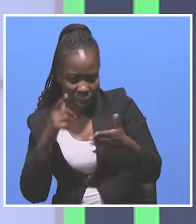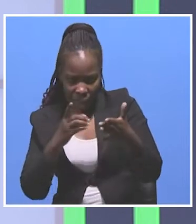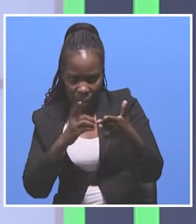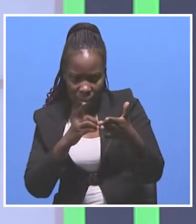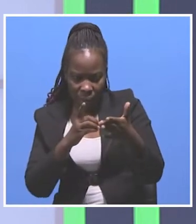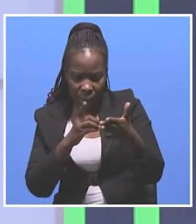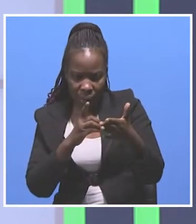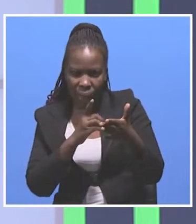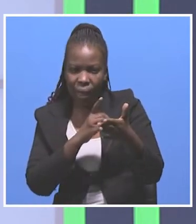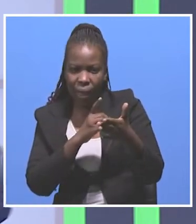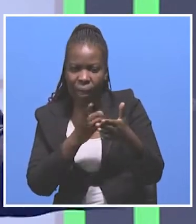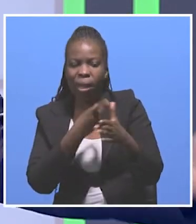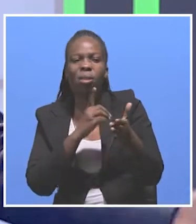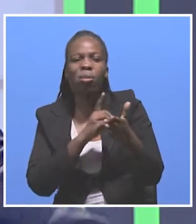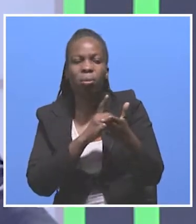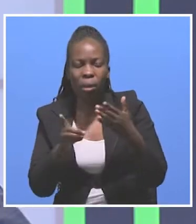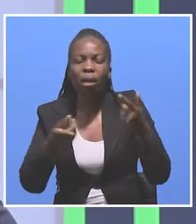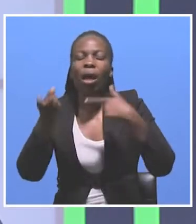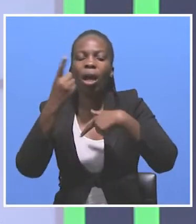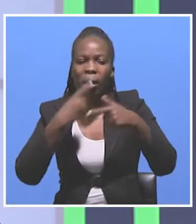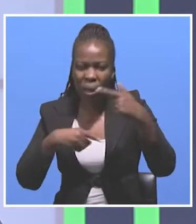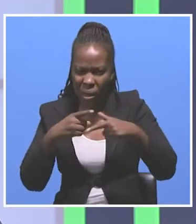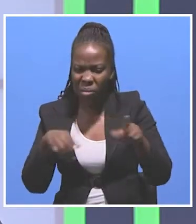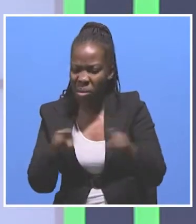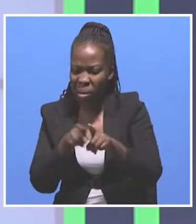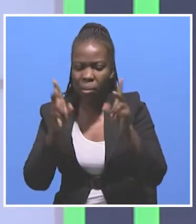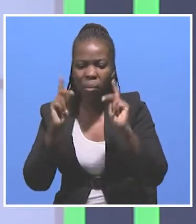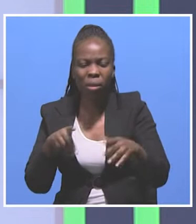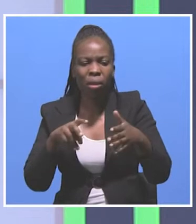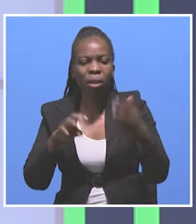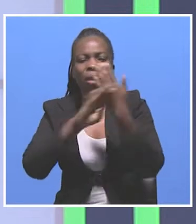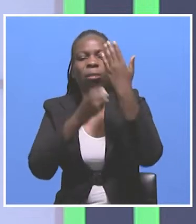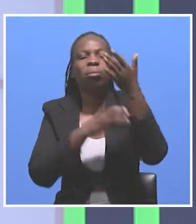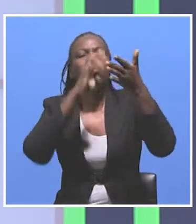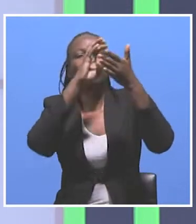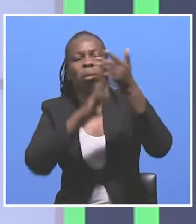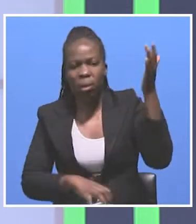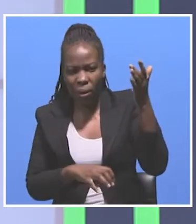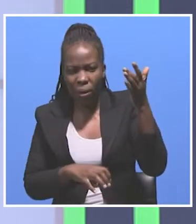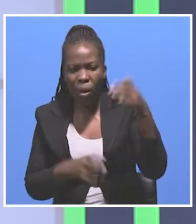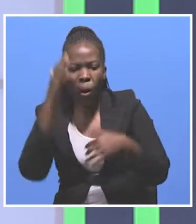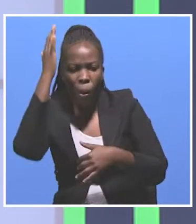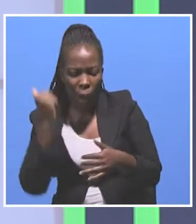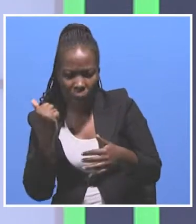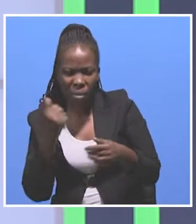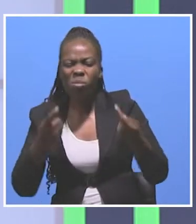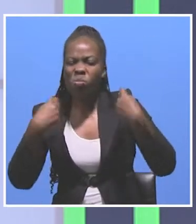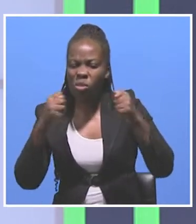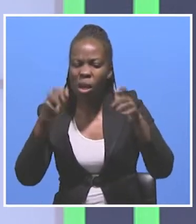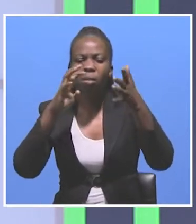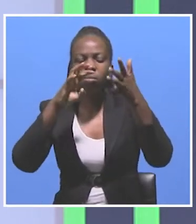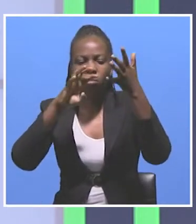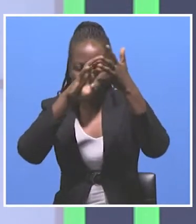has bled 3 liters, she's in shock. The same person. You check if they had poked wires, because